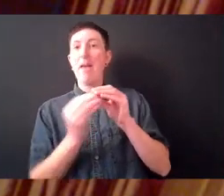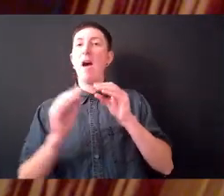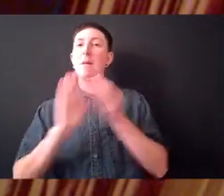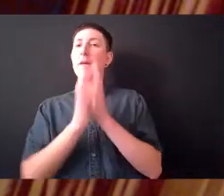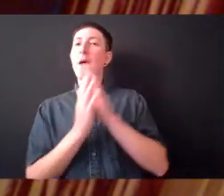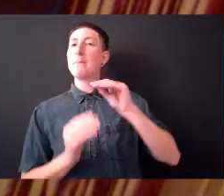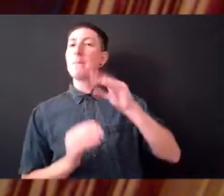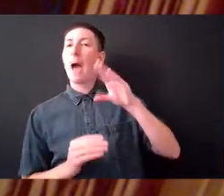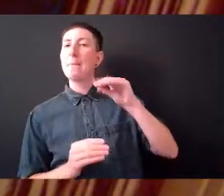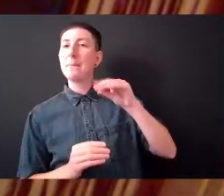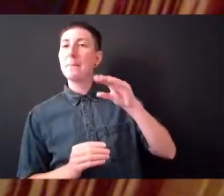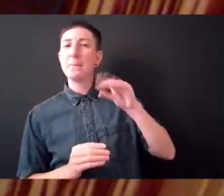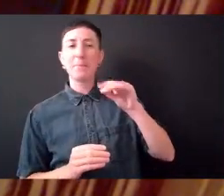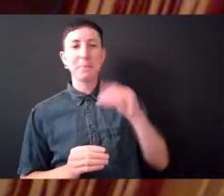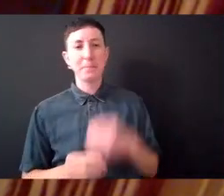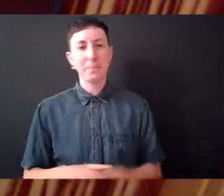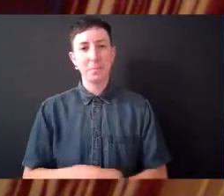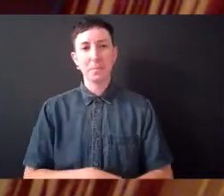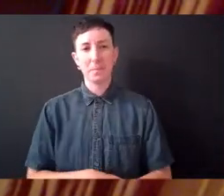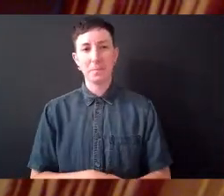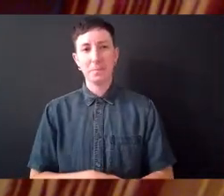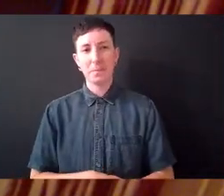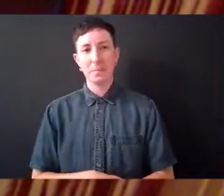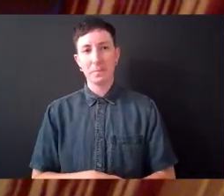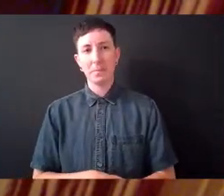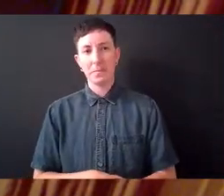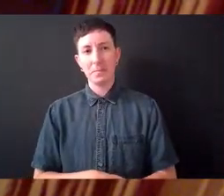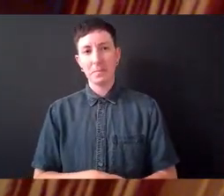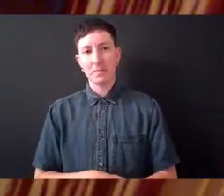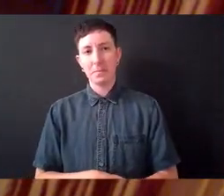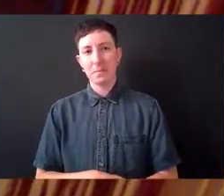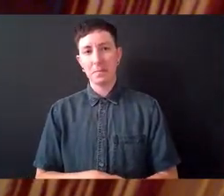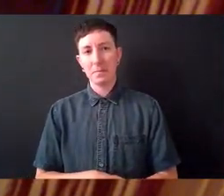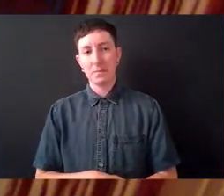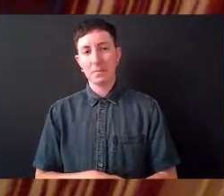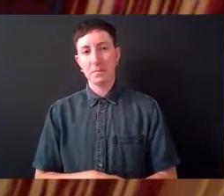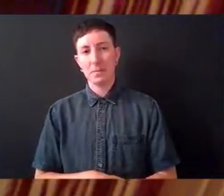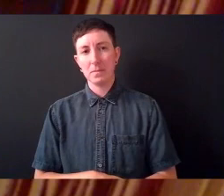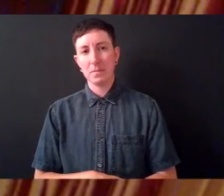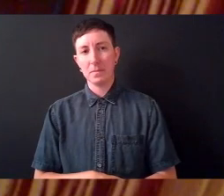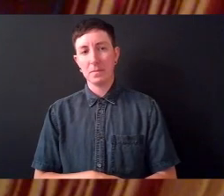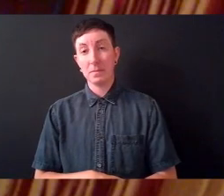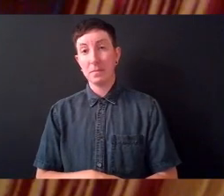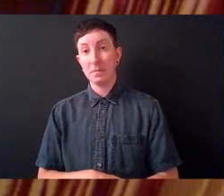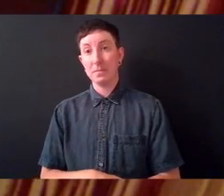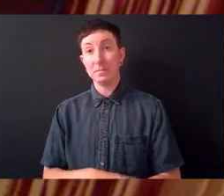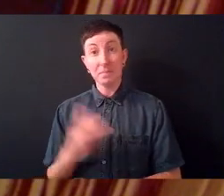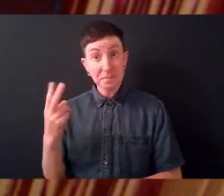So now that I have this part right here, I'm just going to use my handy-dandy scissors again. Make sure they're really sharp.